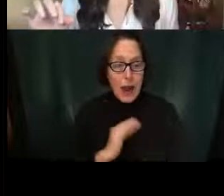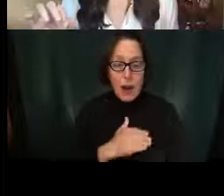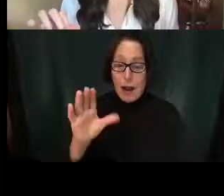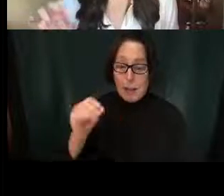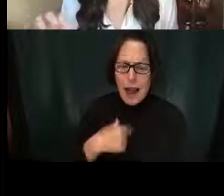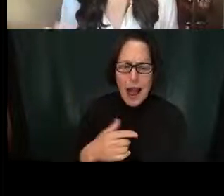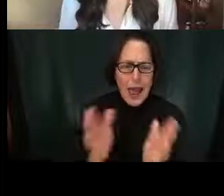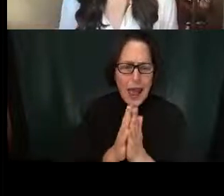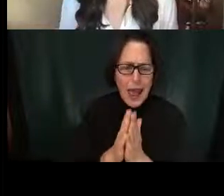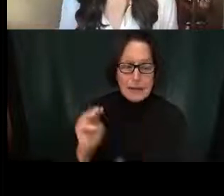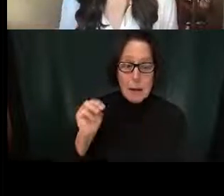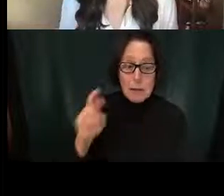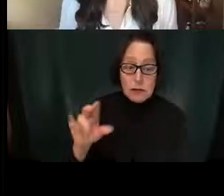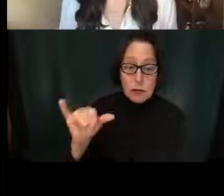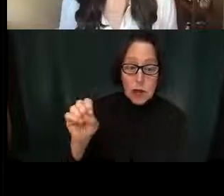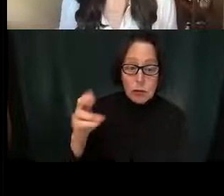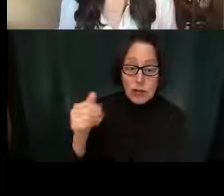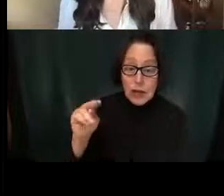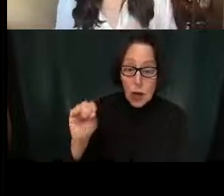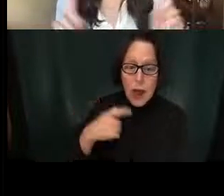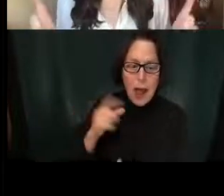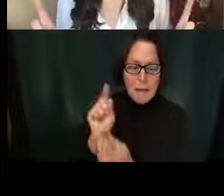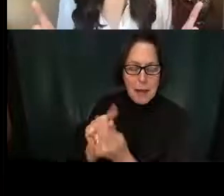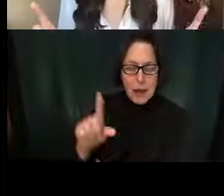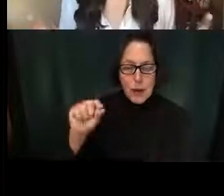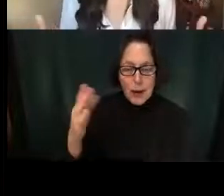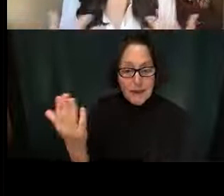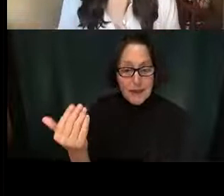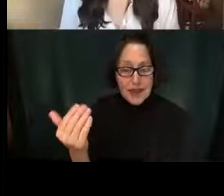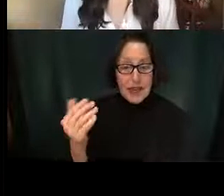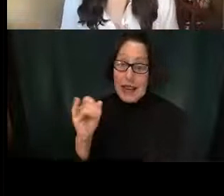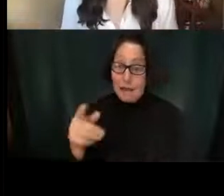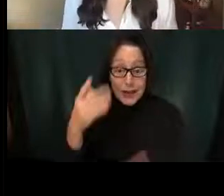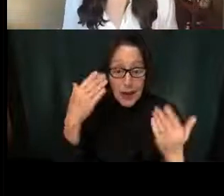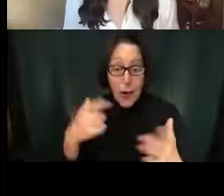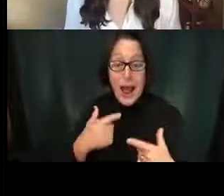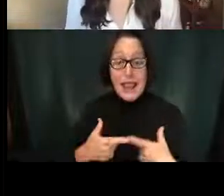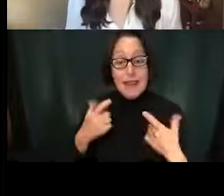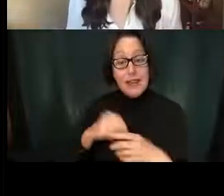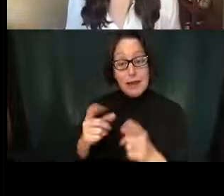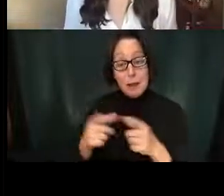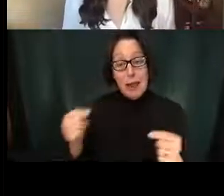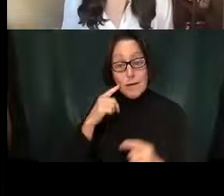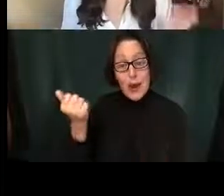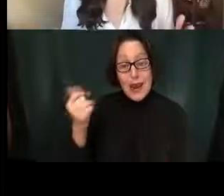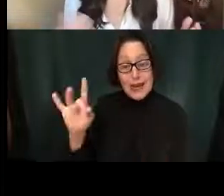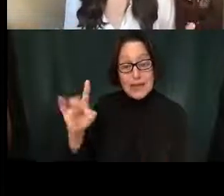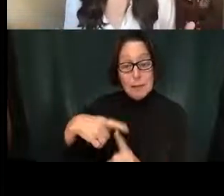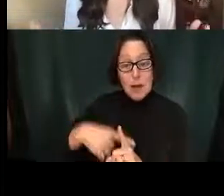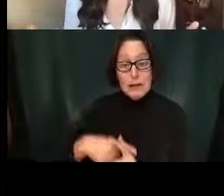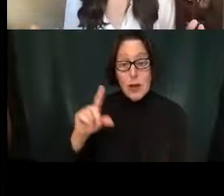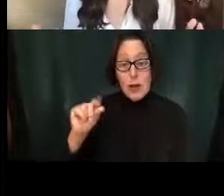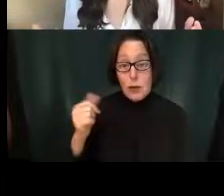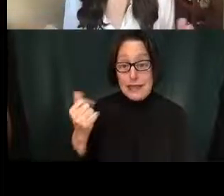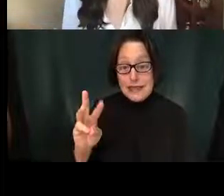Mr. Yoshino when I first met him in 2015. And for those of you who don't know, I actually lived in Japan for 18 months in 2015